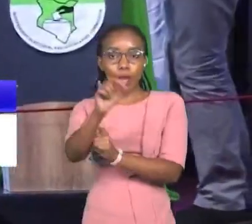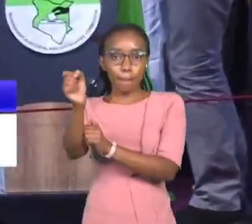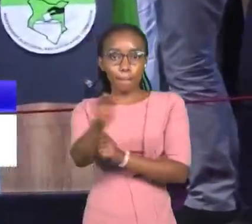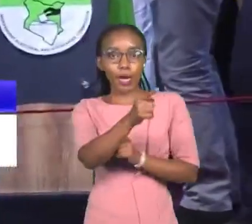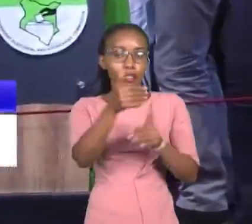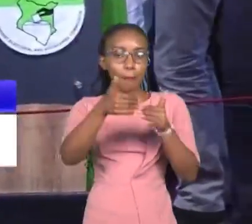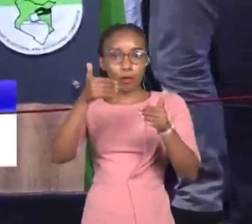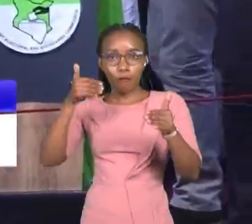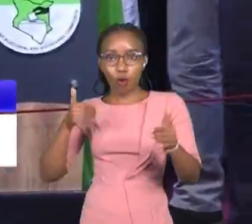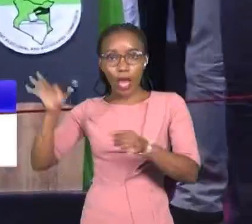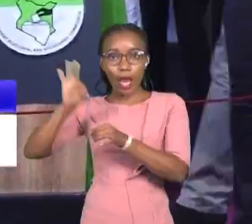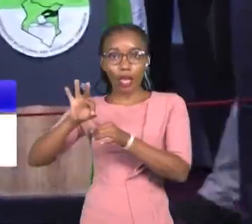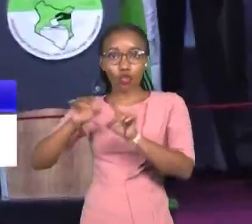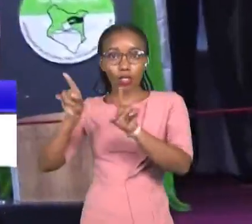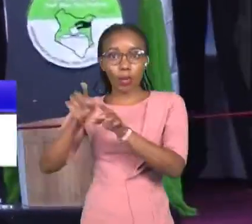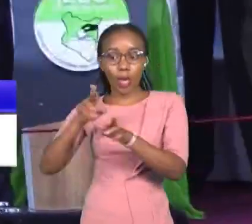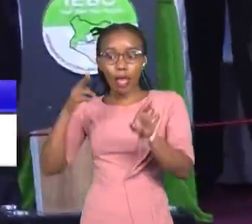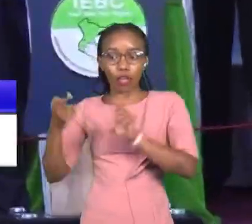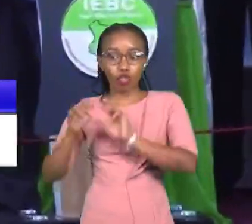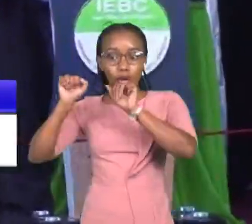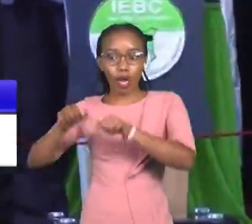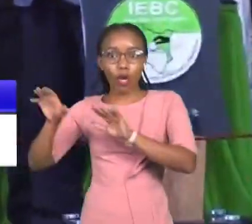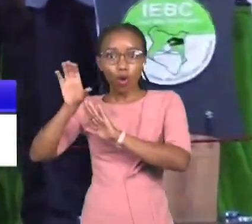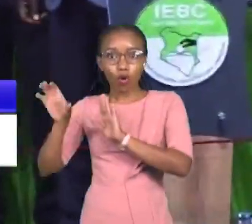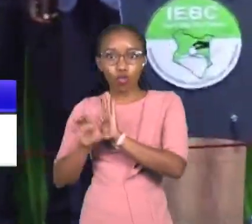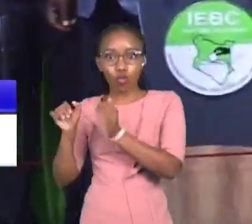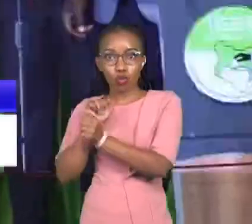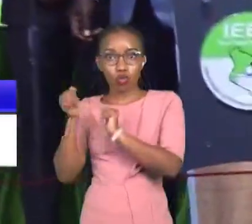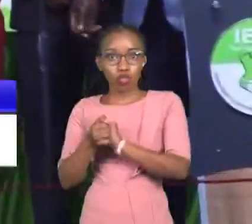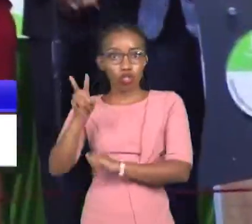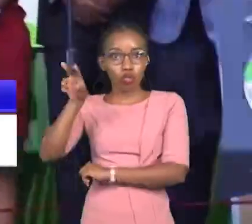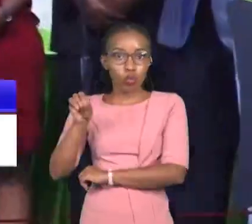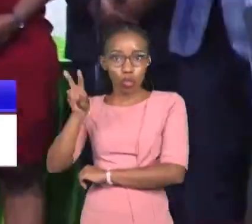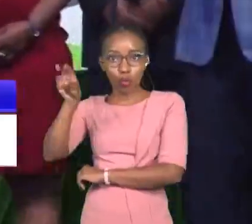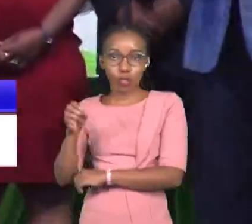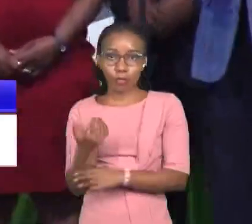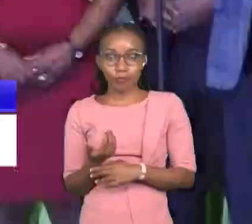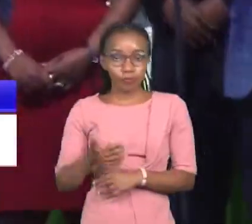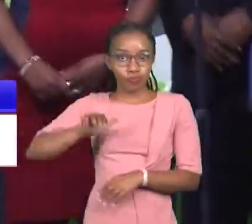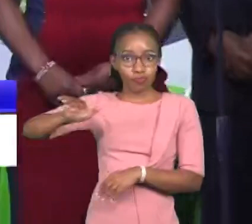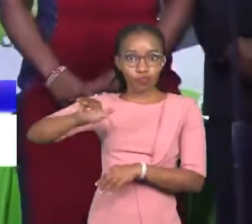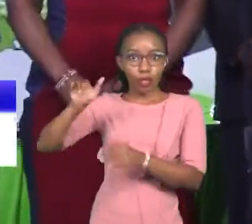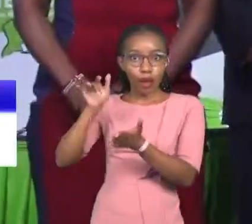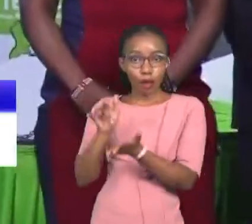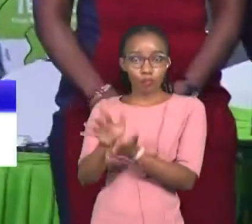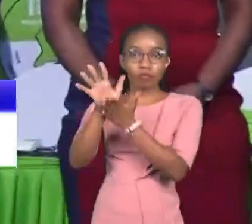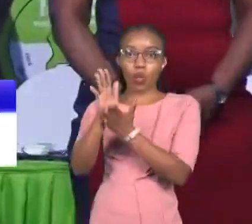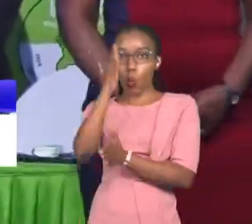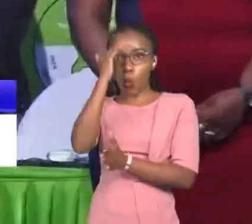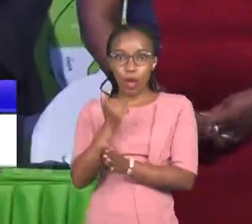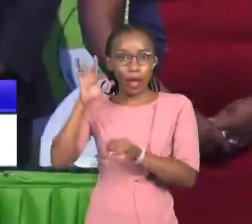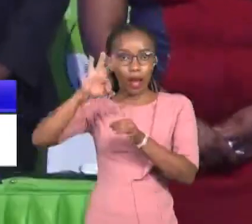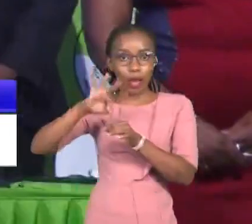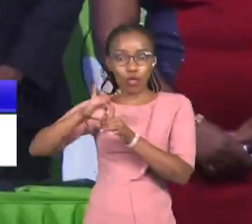to a possible referendum of the Constitutional Amendment Bill 2020. The impending ouster is said to be part of the